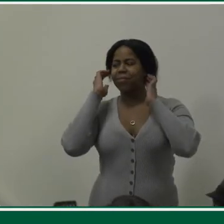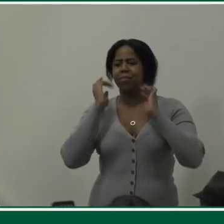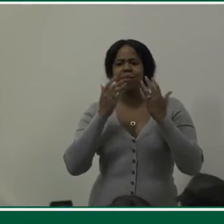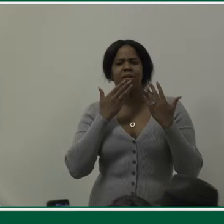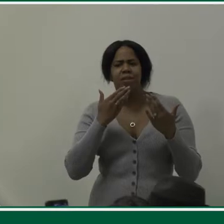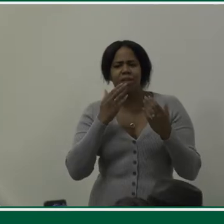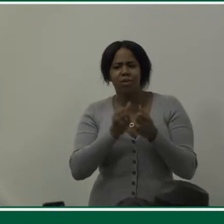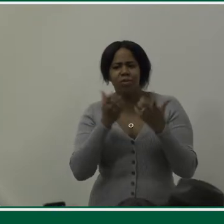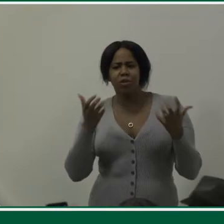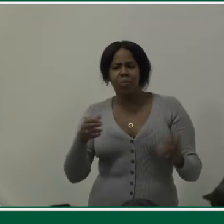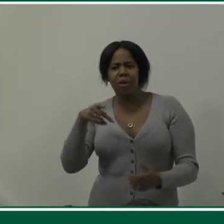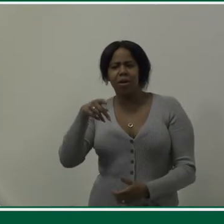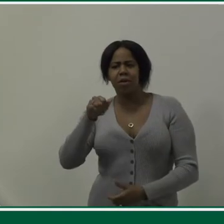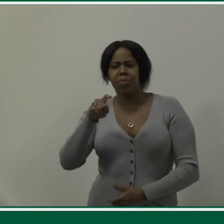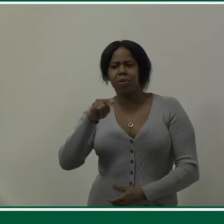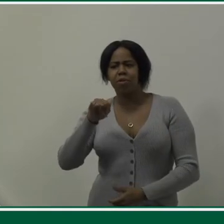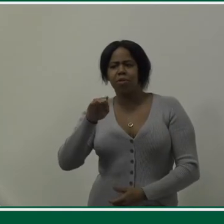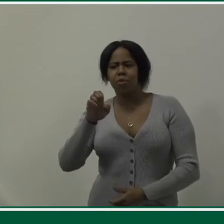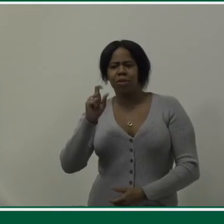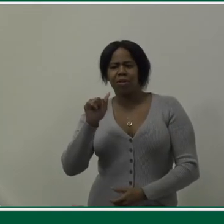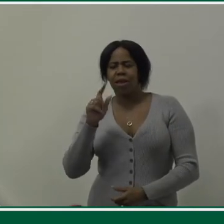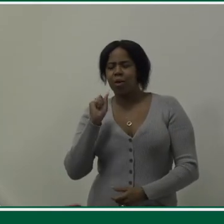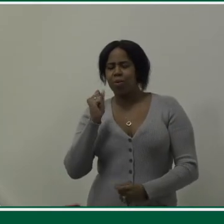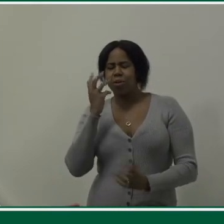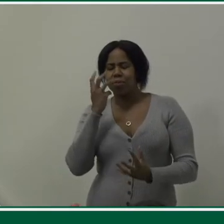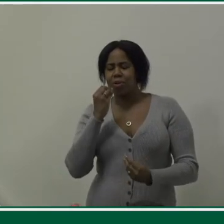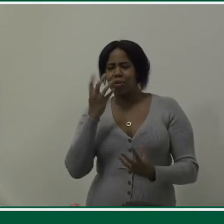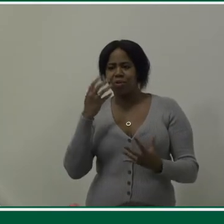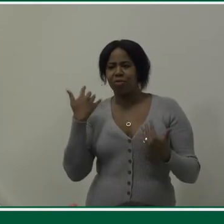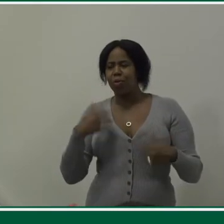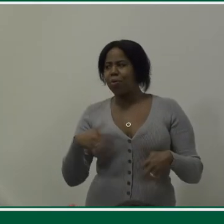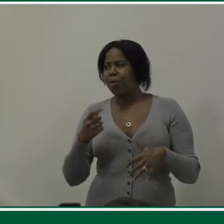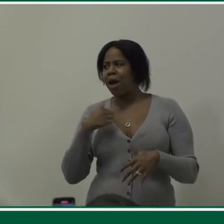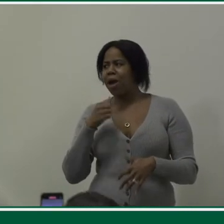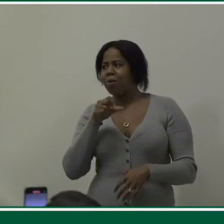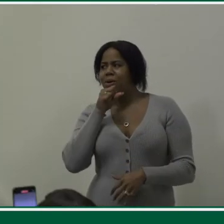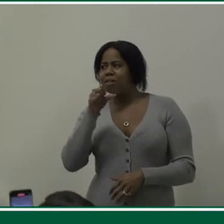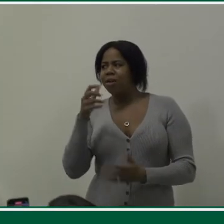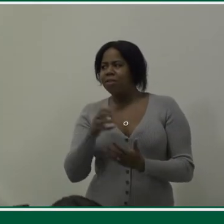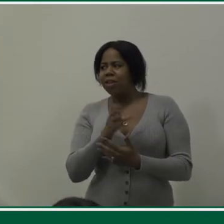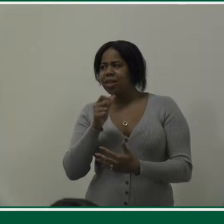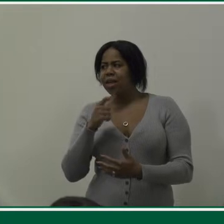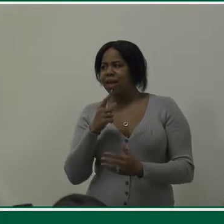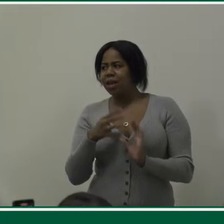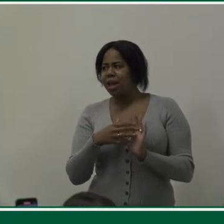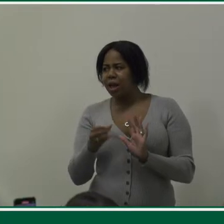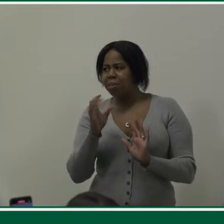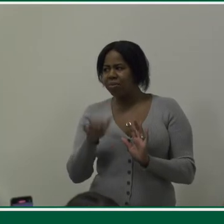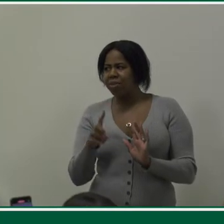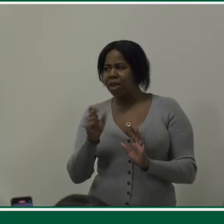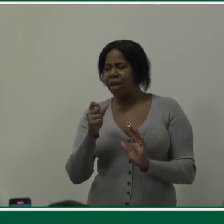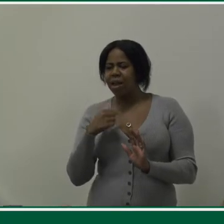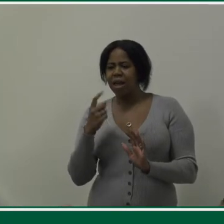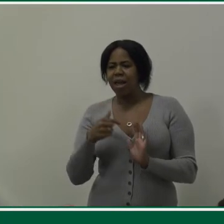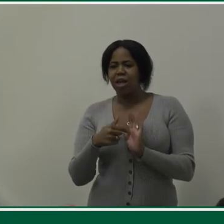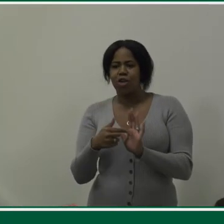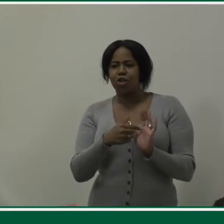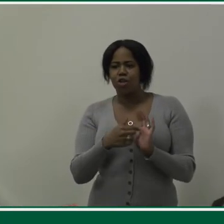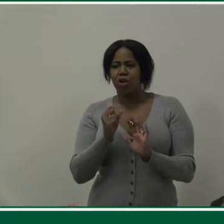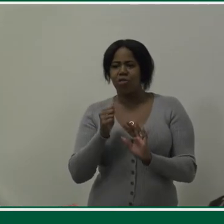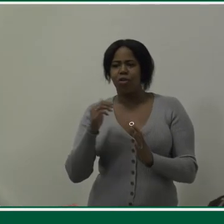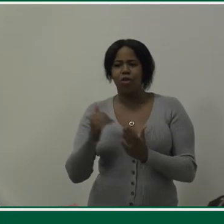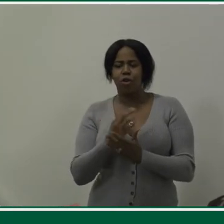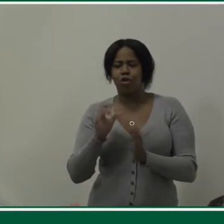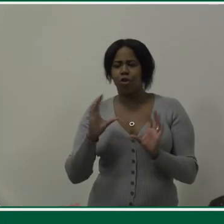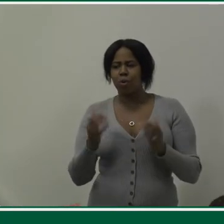Thank you so much, Patrice. That was absolutely beautiful. I would love to get a copy of that and share that with our incoming cohort of the